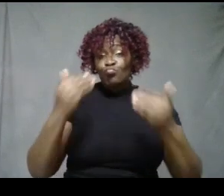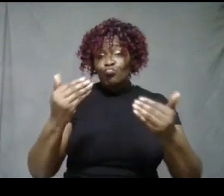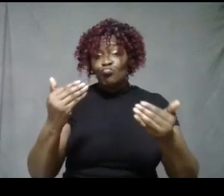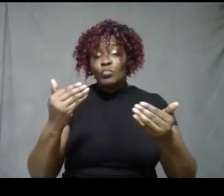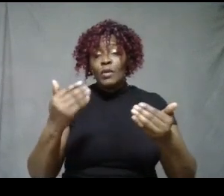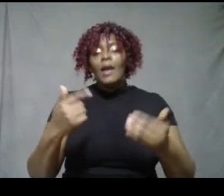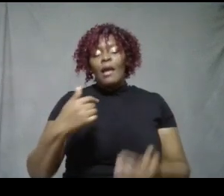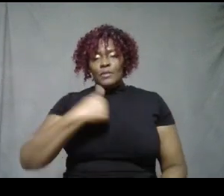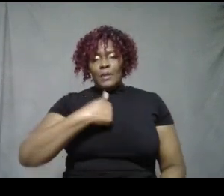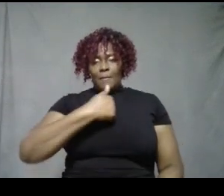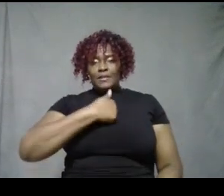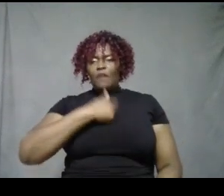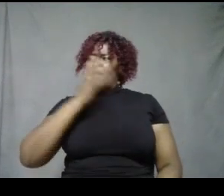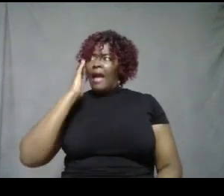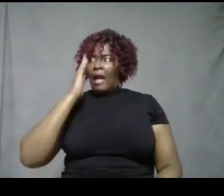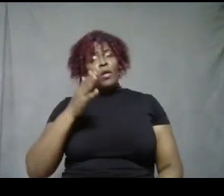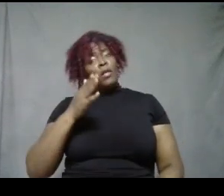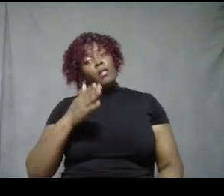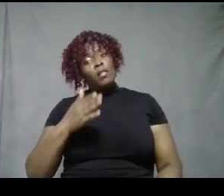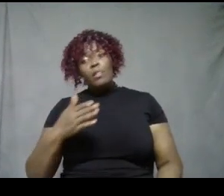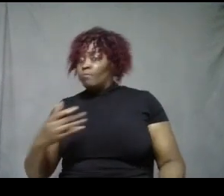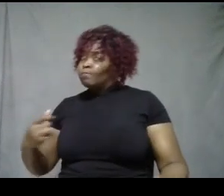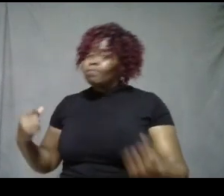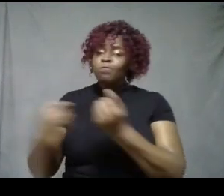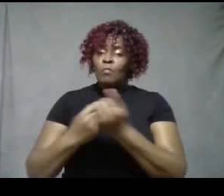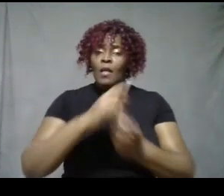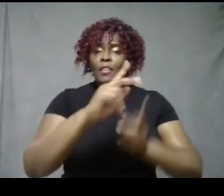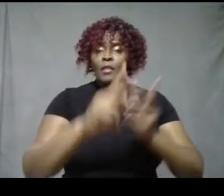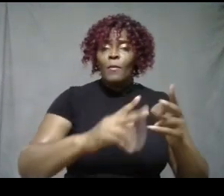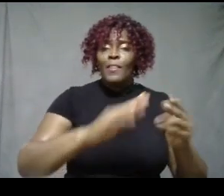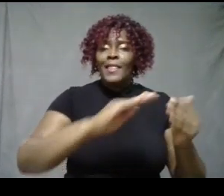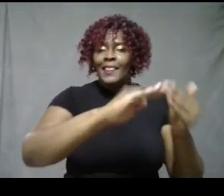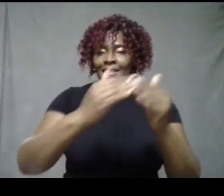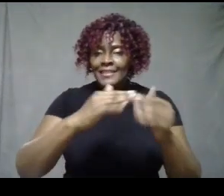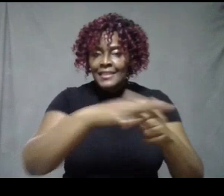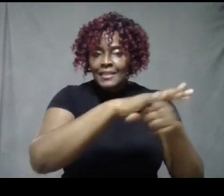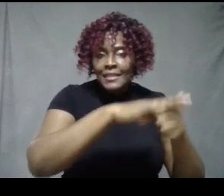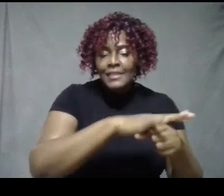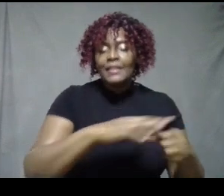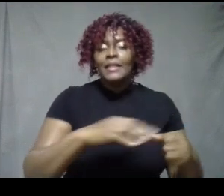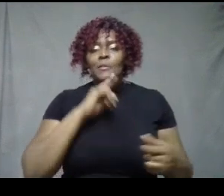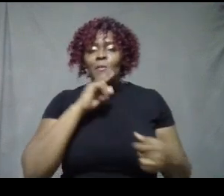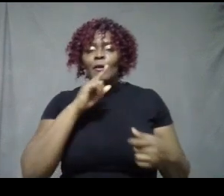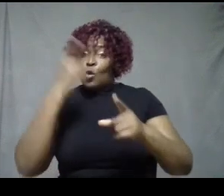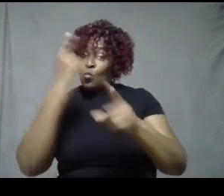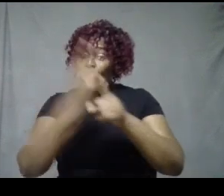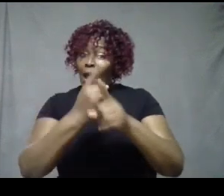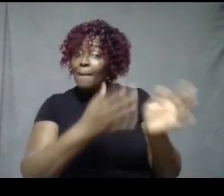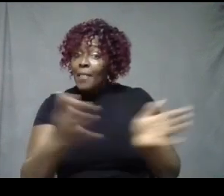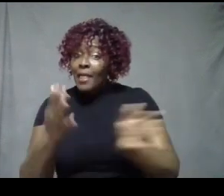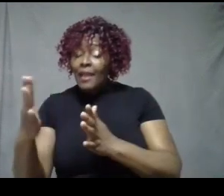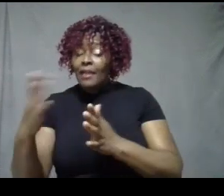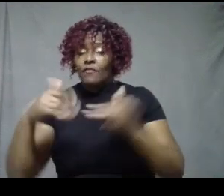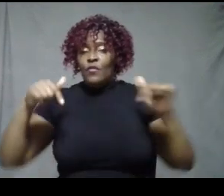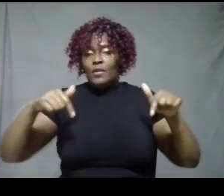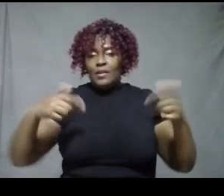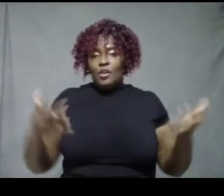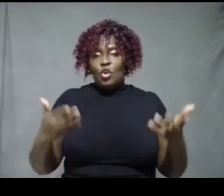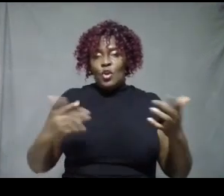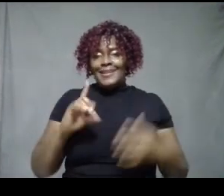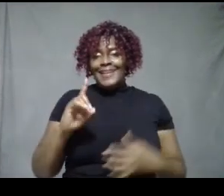I will go to bat for the people of this district and the people of this city to make sure that we get the right plan, you know, here in the city and in the